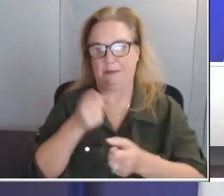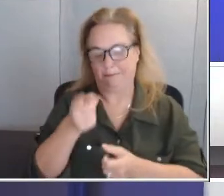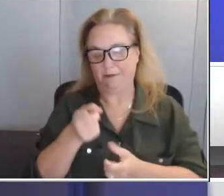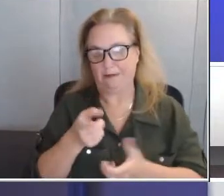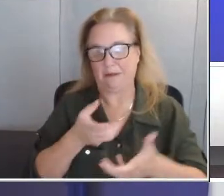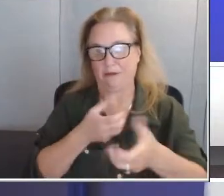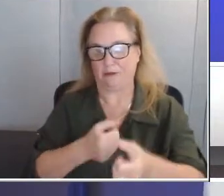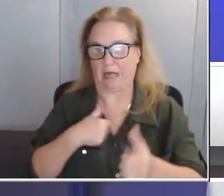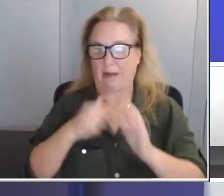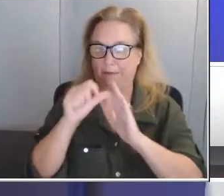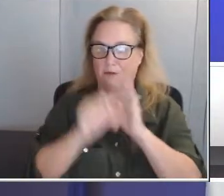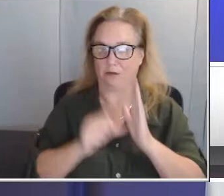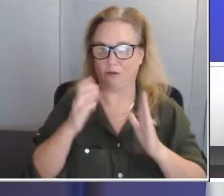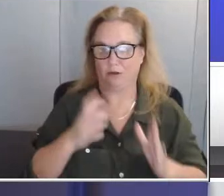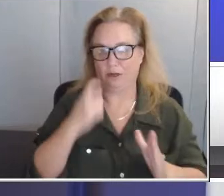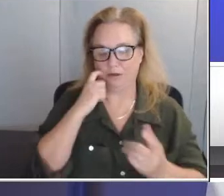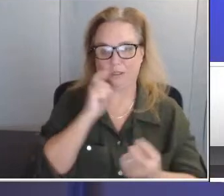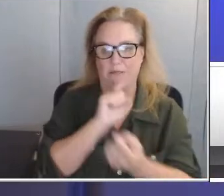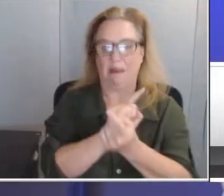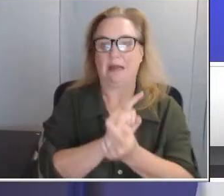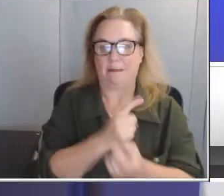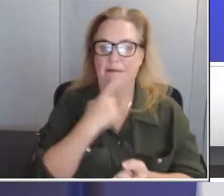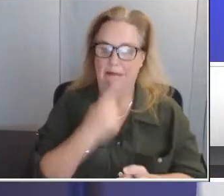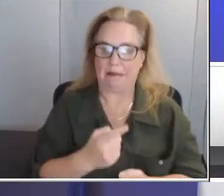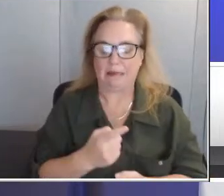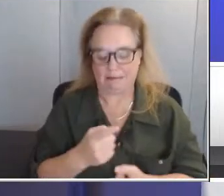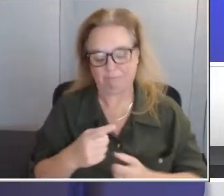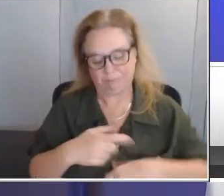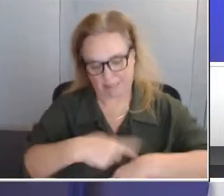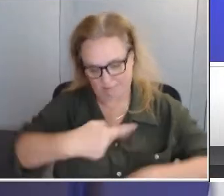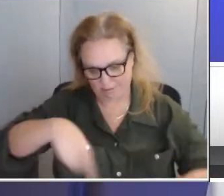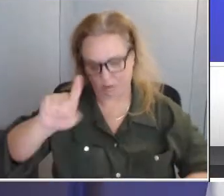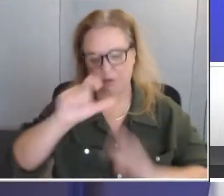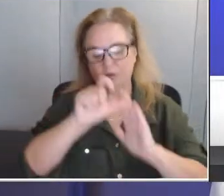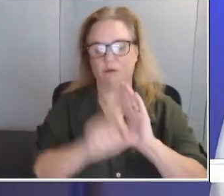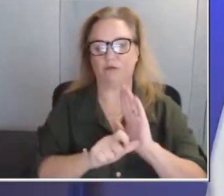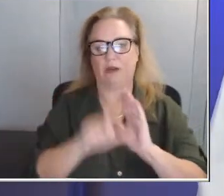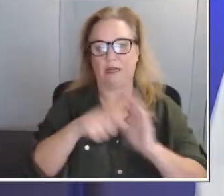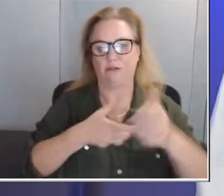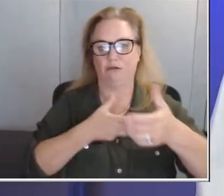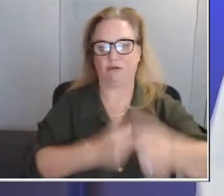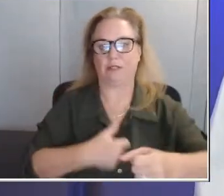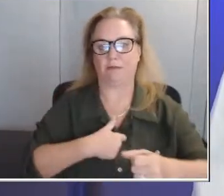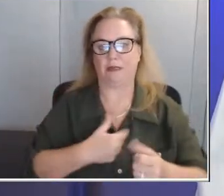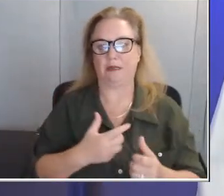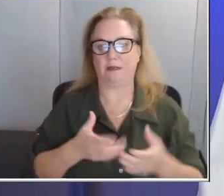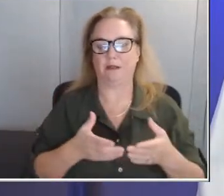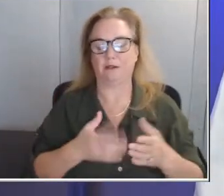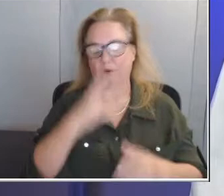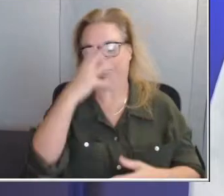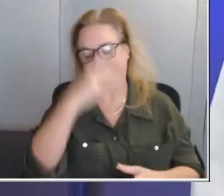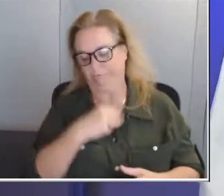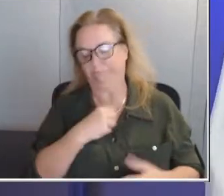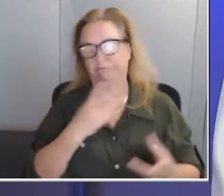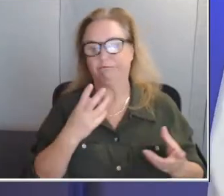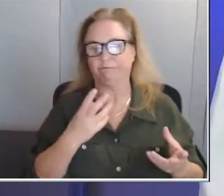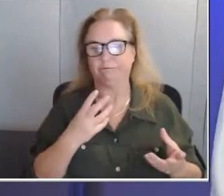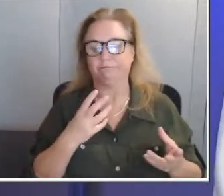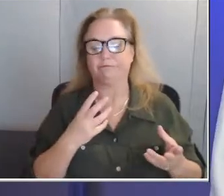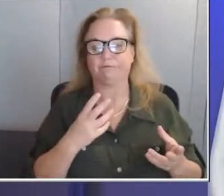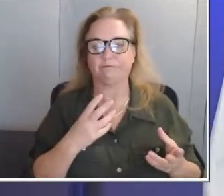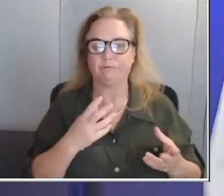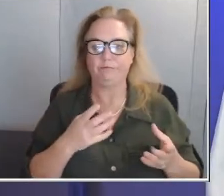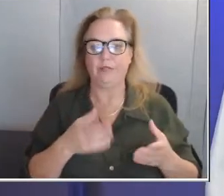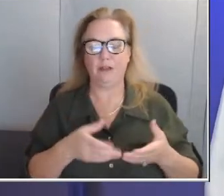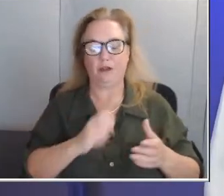the surgeon who he's just met, and I'm telling him it's time to go to surgery, and I need you to trust me to be under general anesthesia and open you